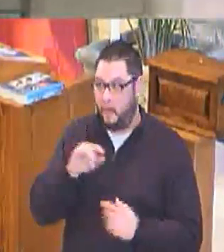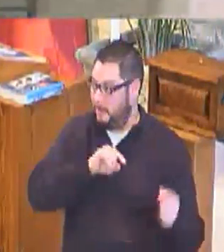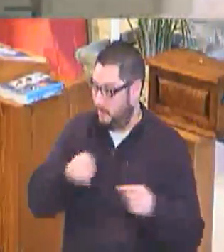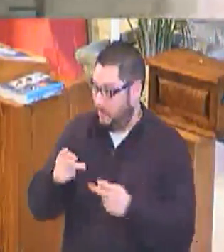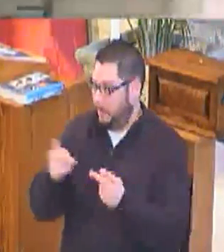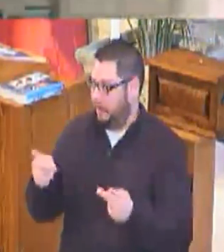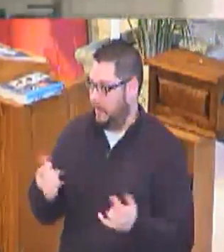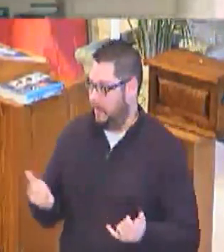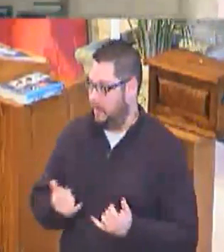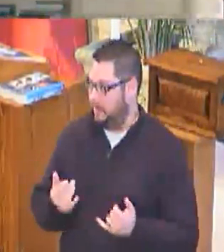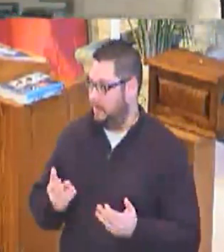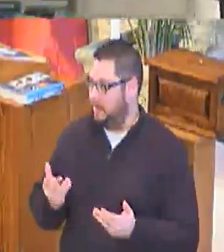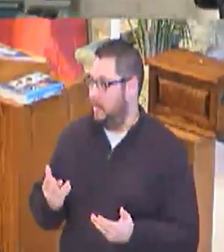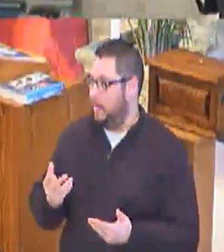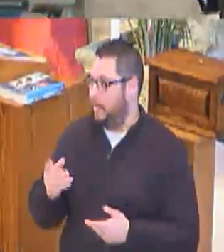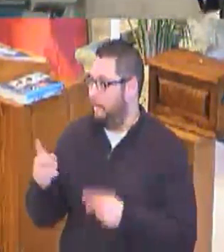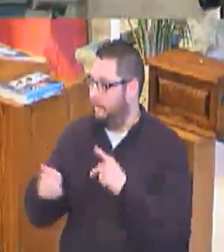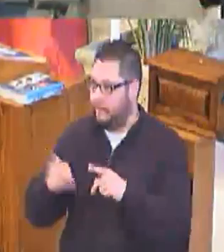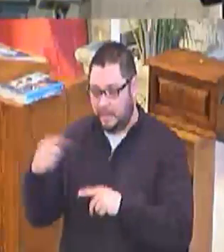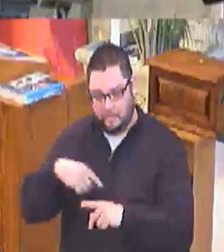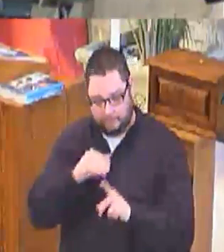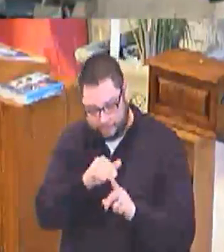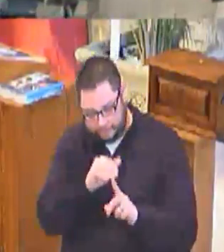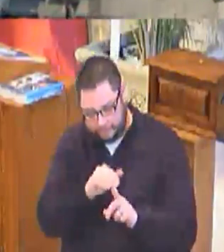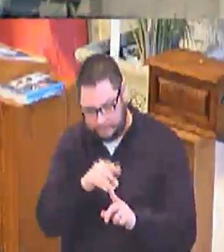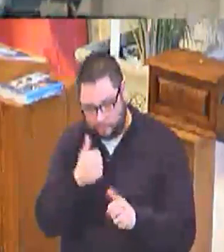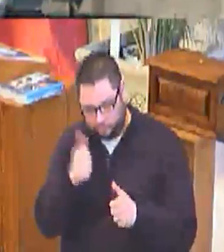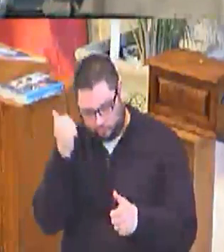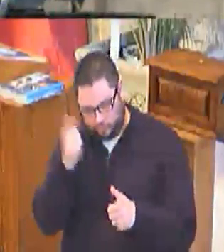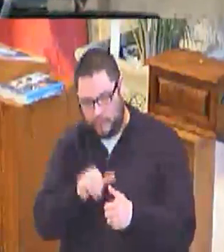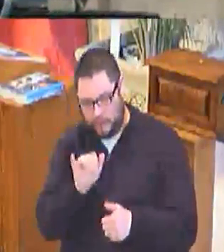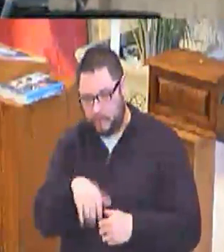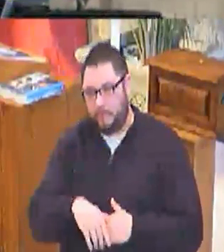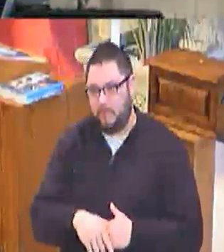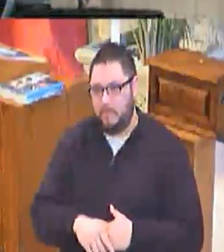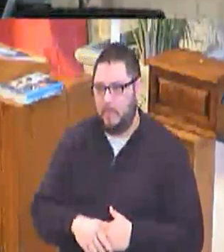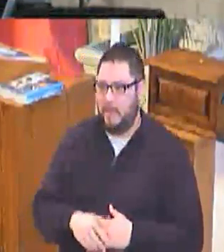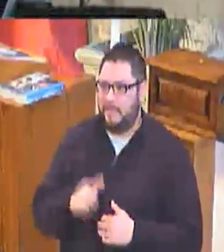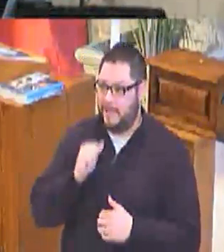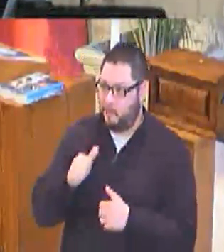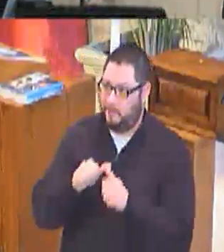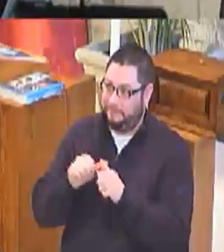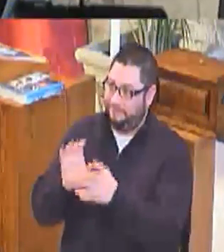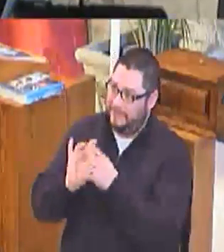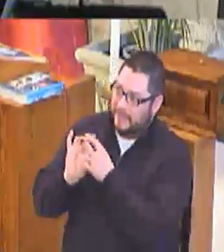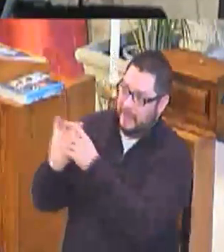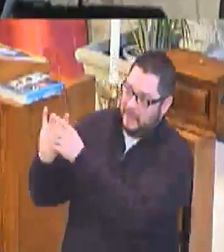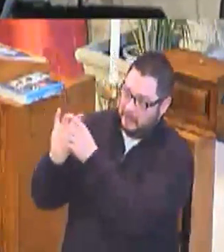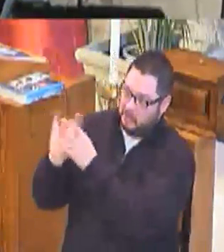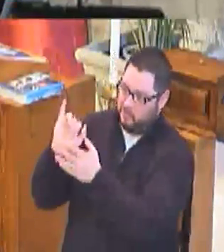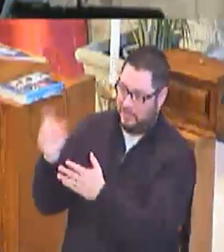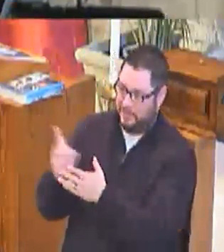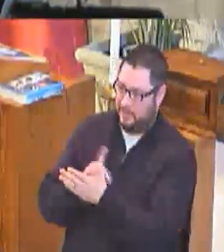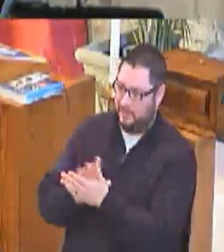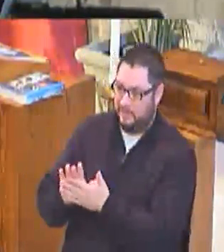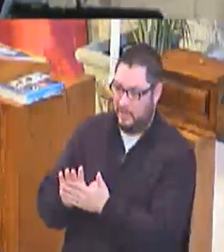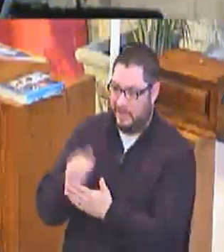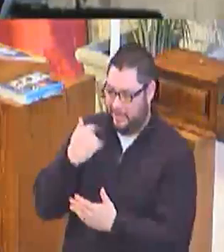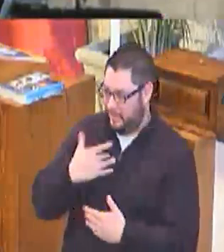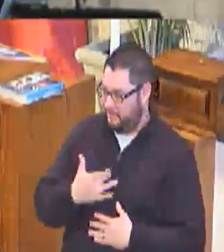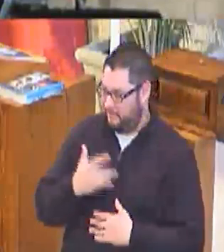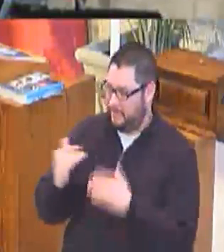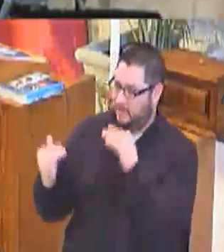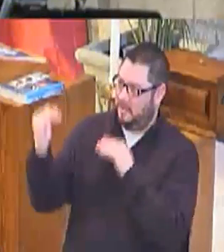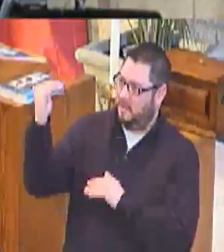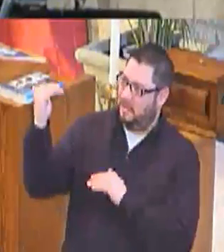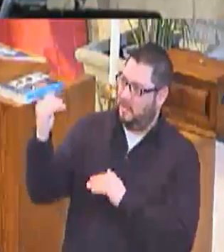this, to help us remember that. And then stay connected to the divine. When I'm feeling less than